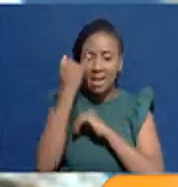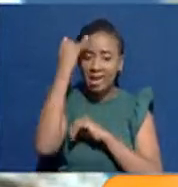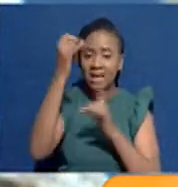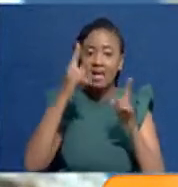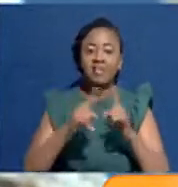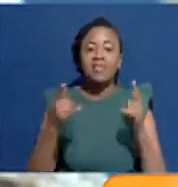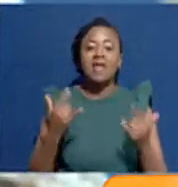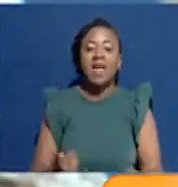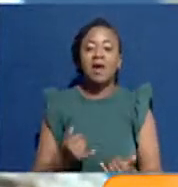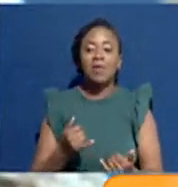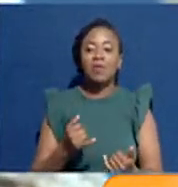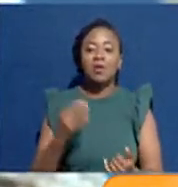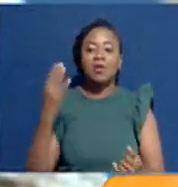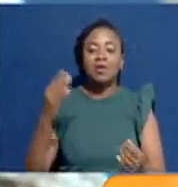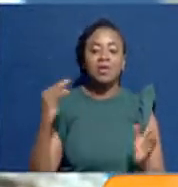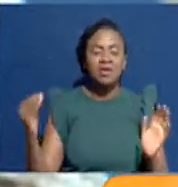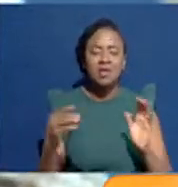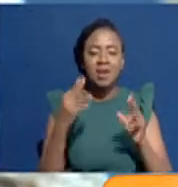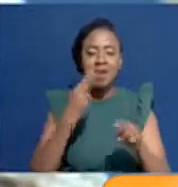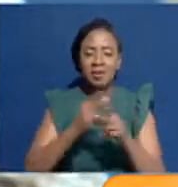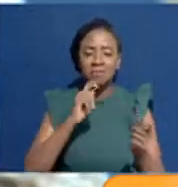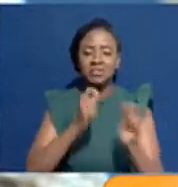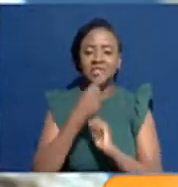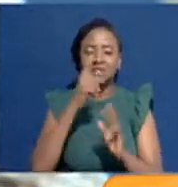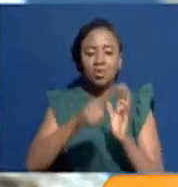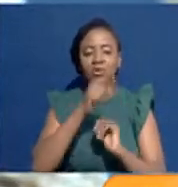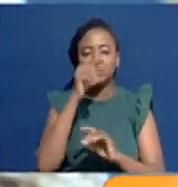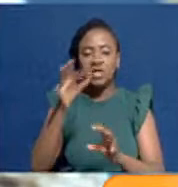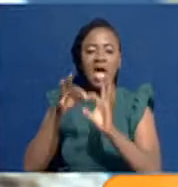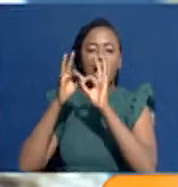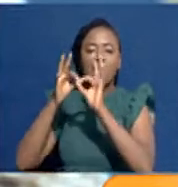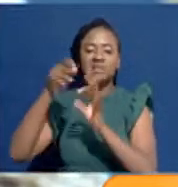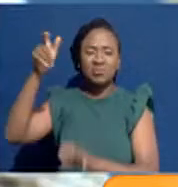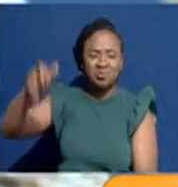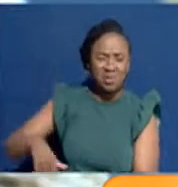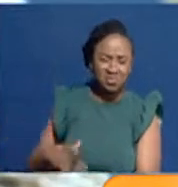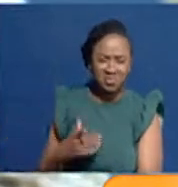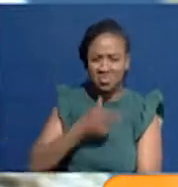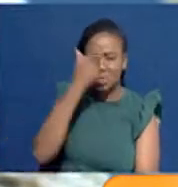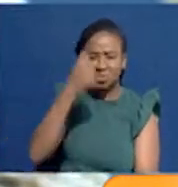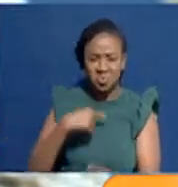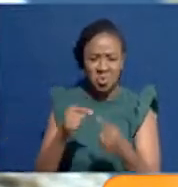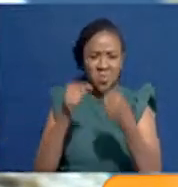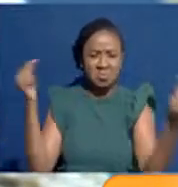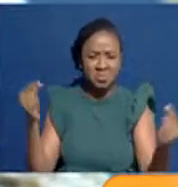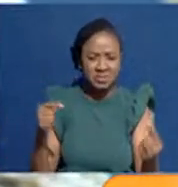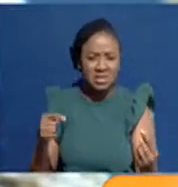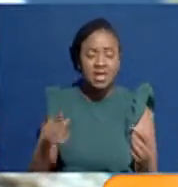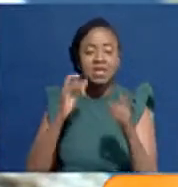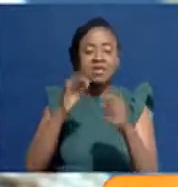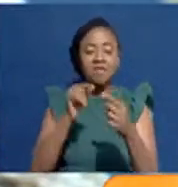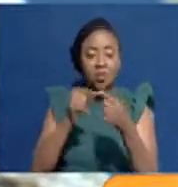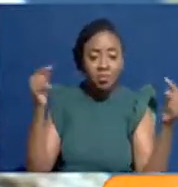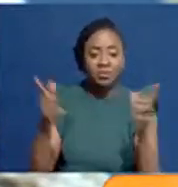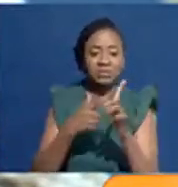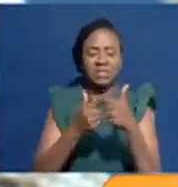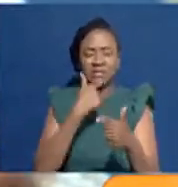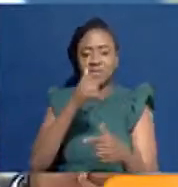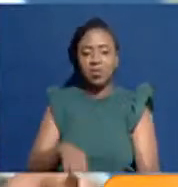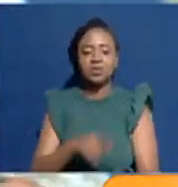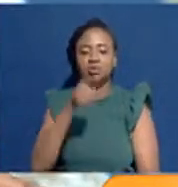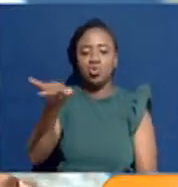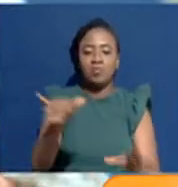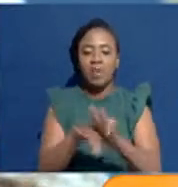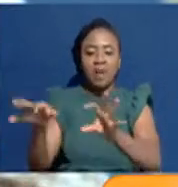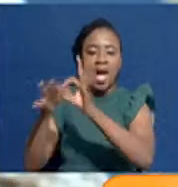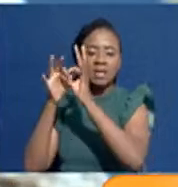been labeled an Azimio person. Just because you disagree with this, what they do first is to label you Azimio, then to dismiss everything